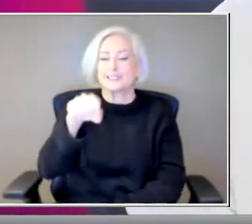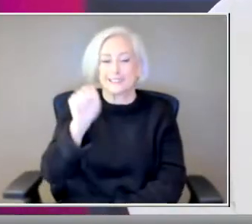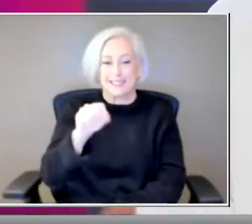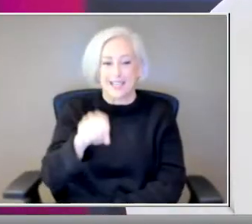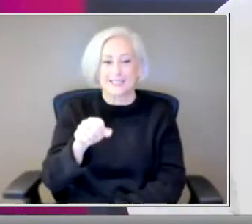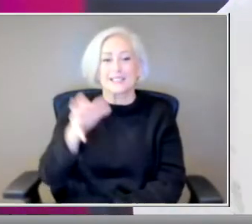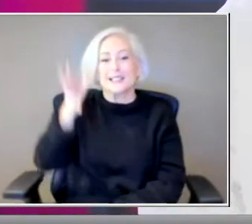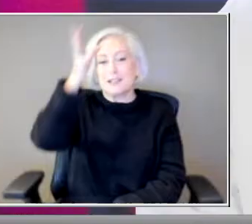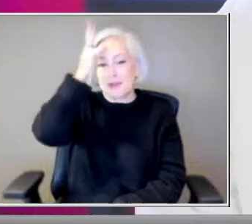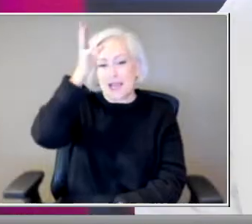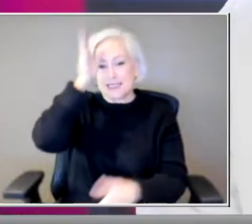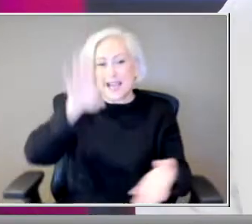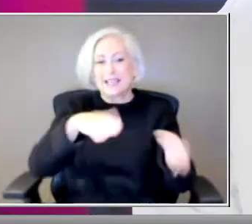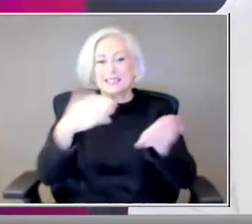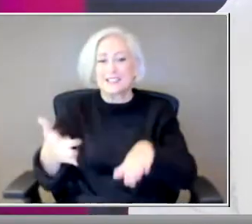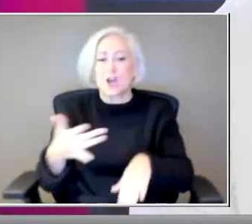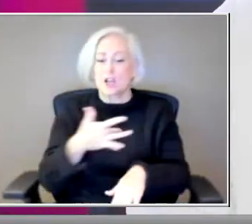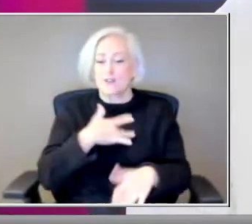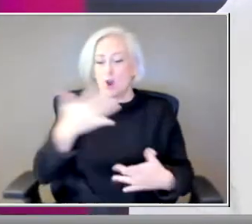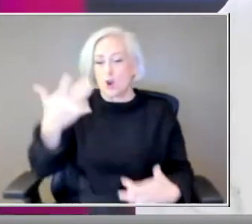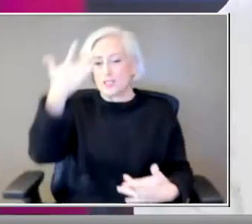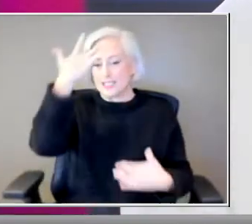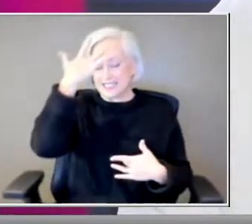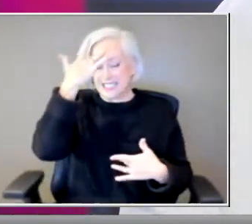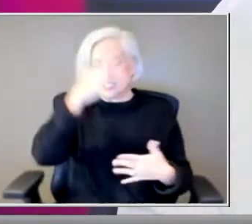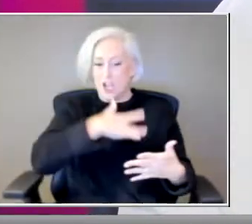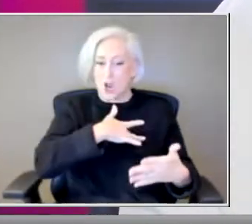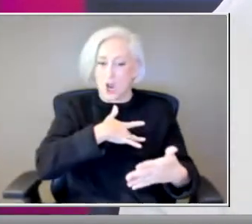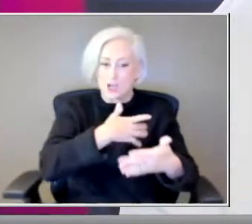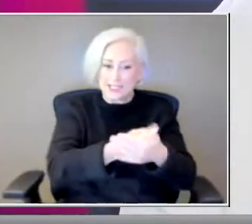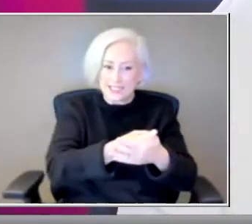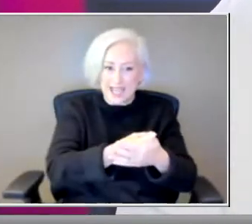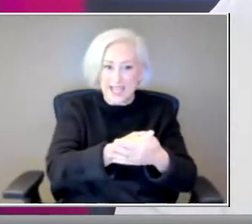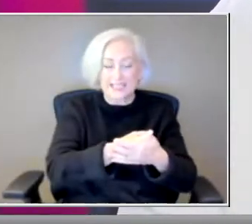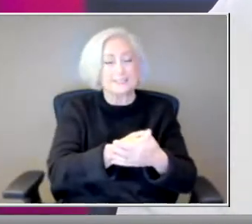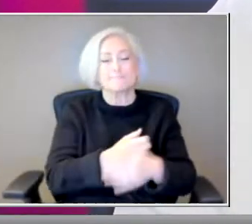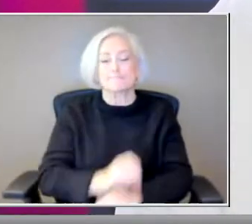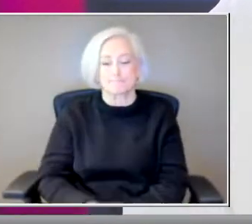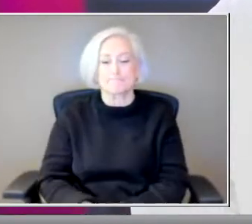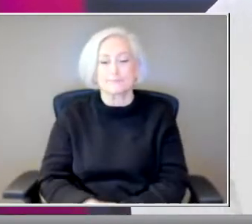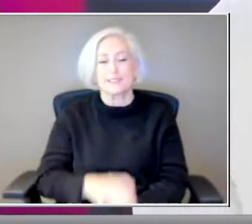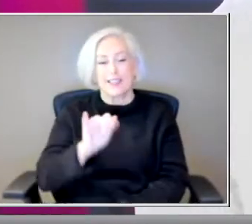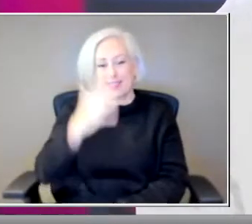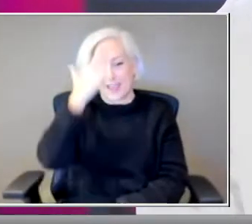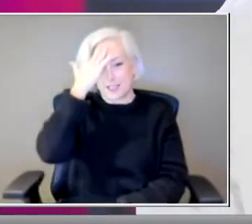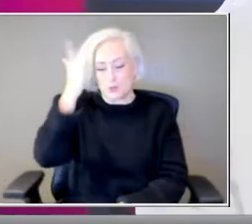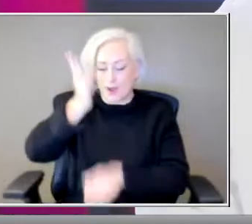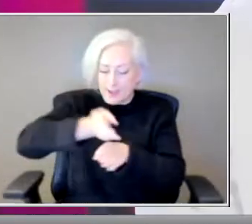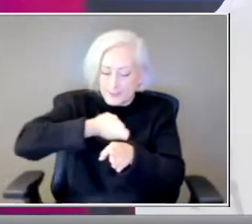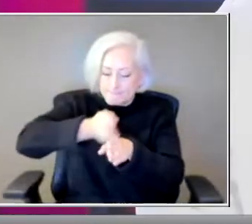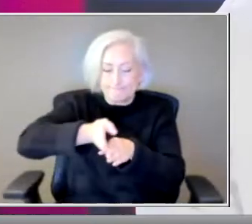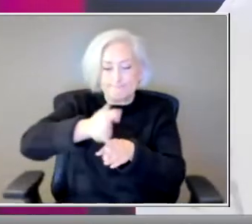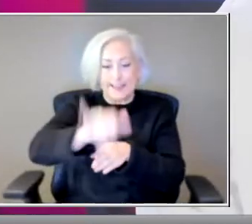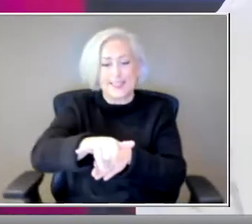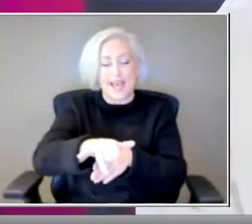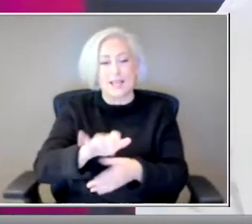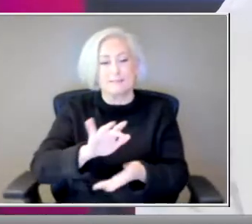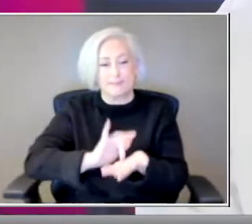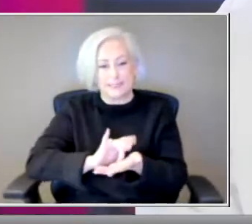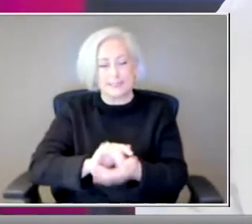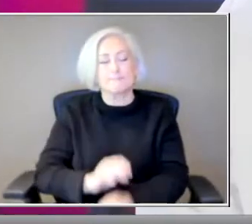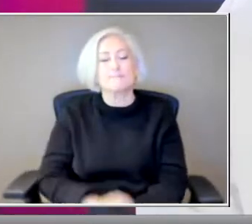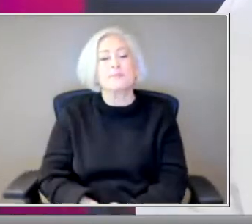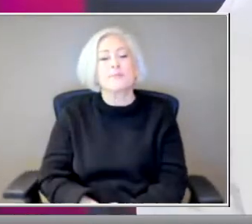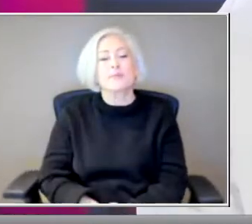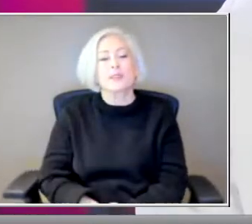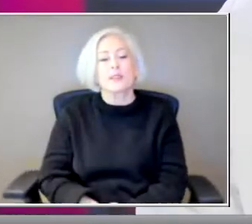had a heart attack and ventricular tachycardia, so that's what I specialize in. And the day